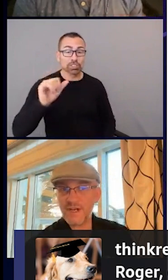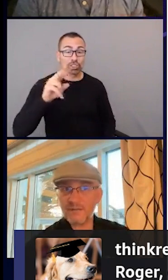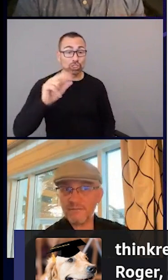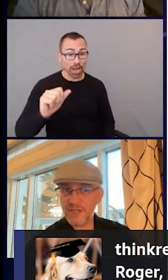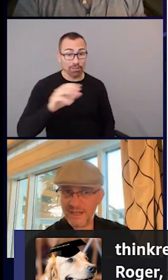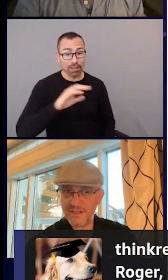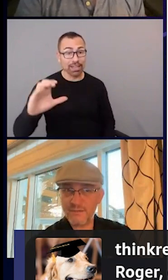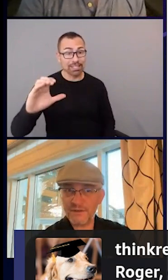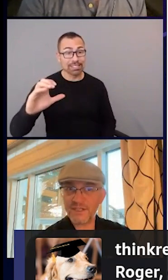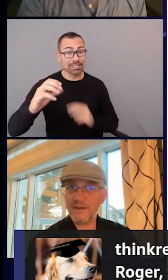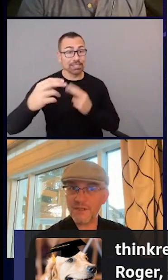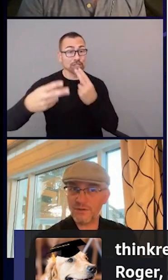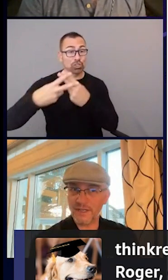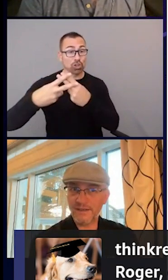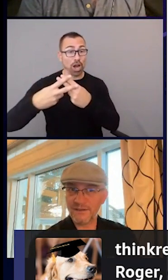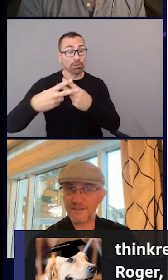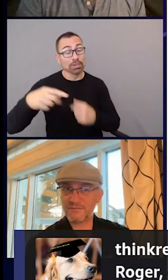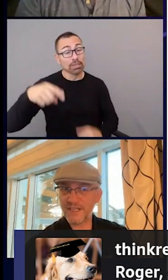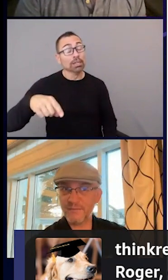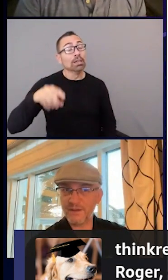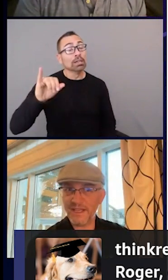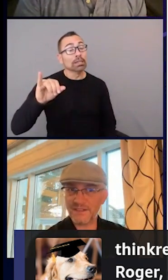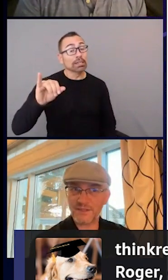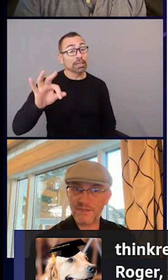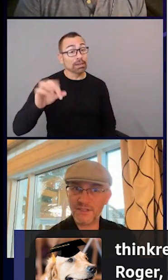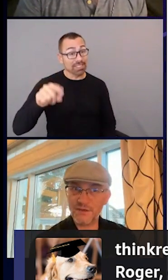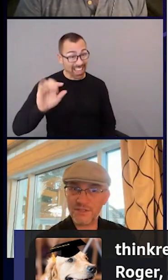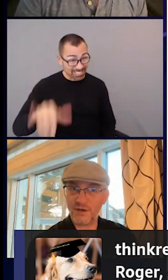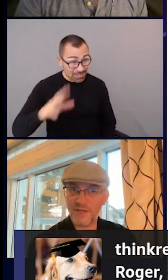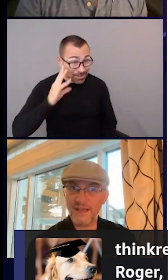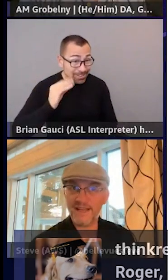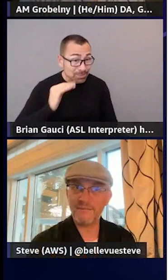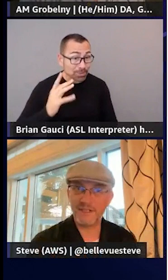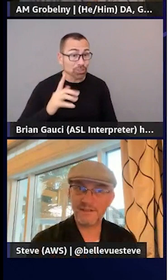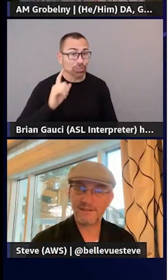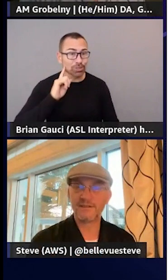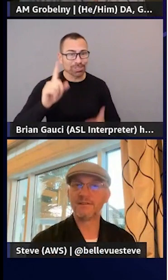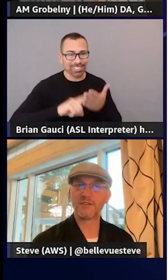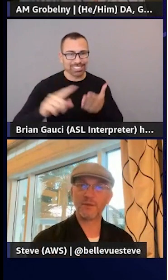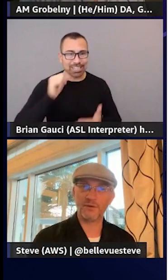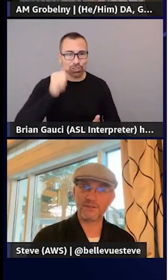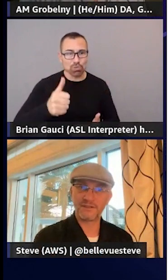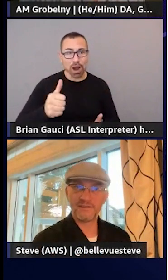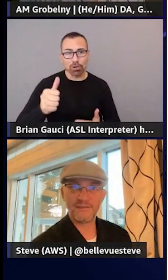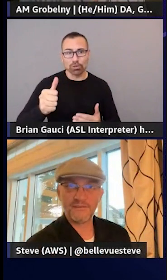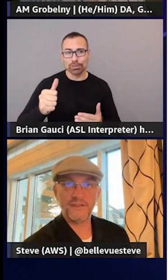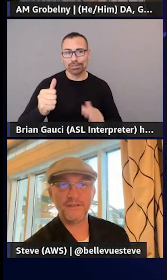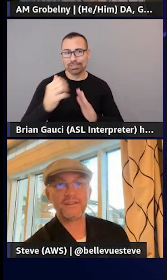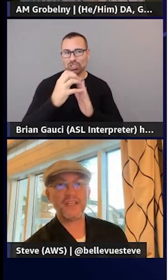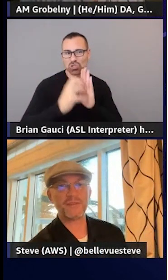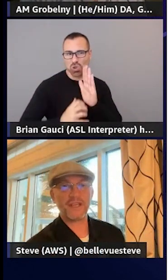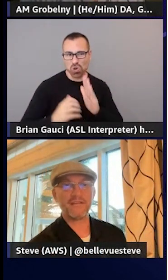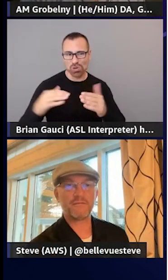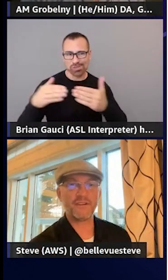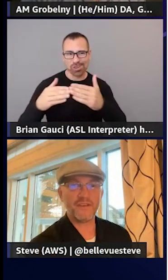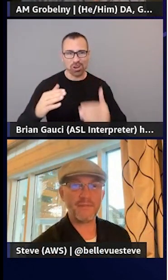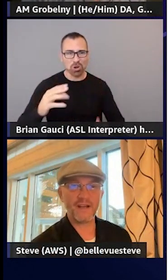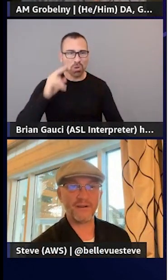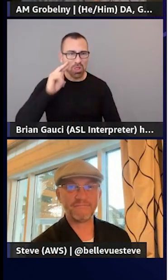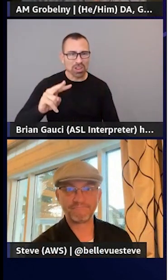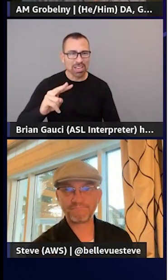C#, check tomorrow's Code Corner because we're going to be looking at some new .NET Lambda support. Steve, we